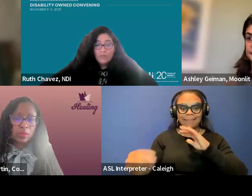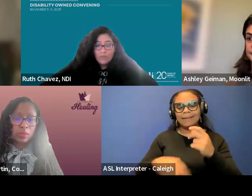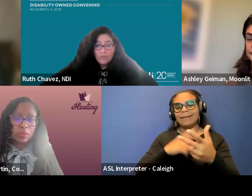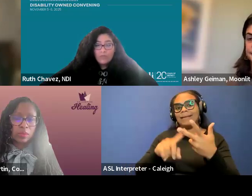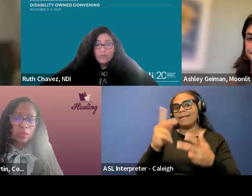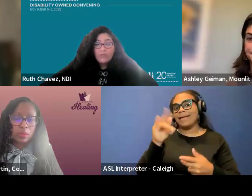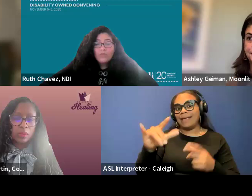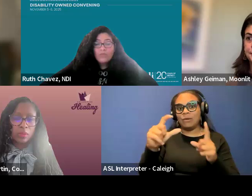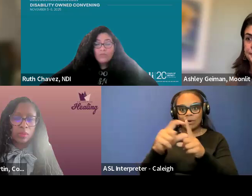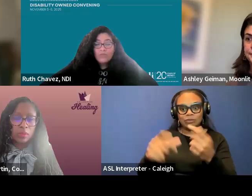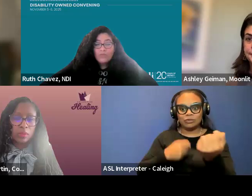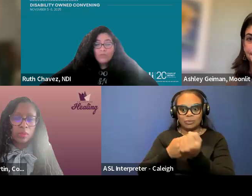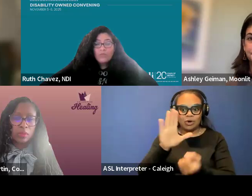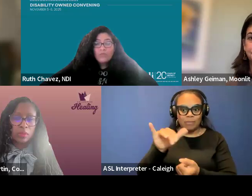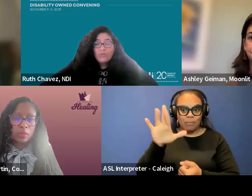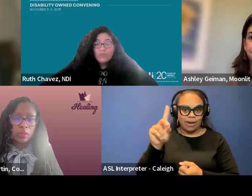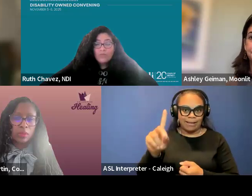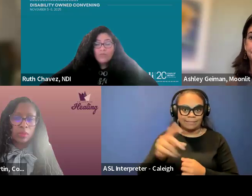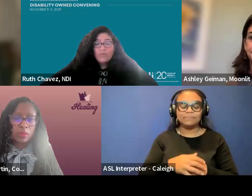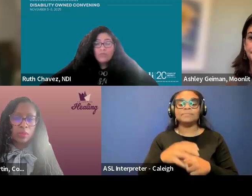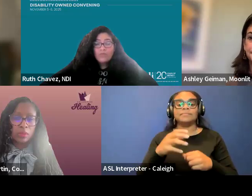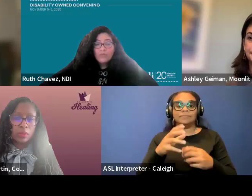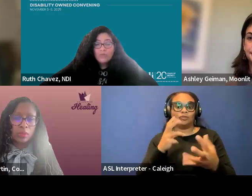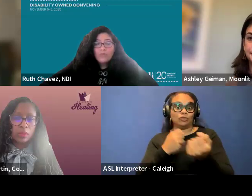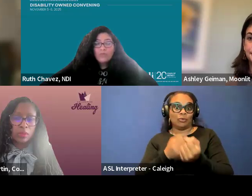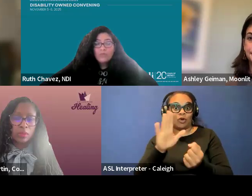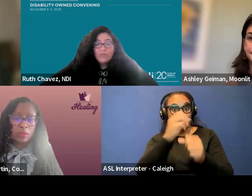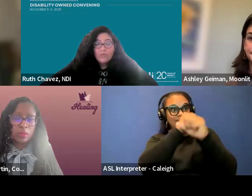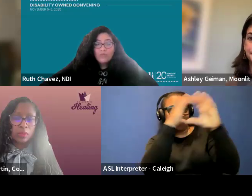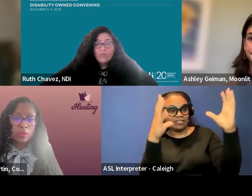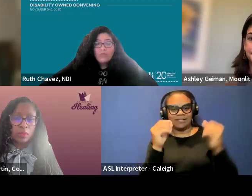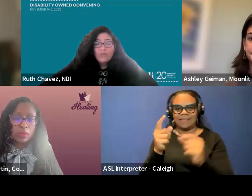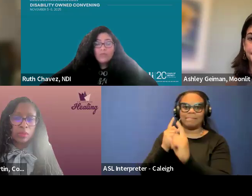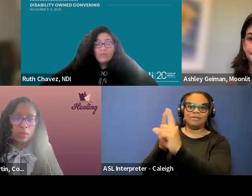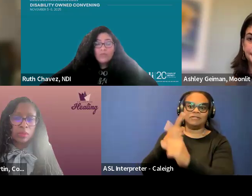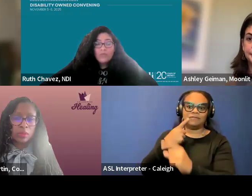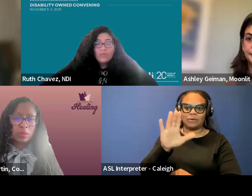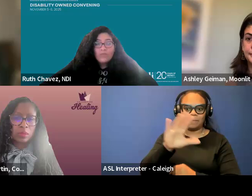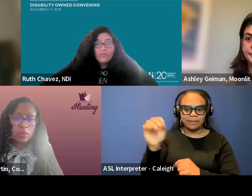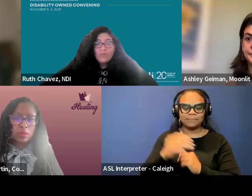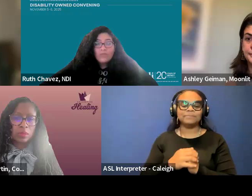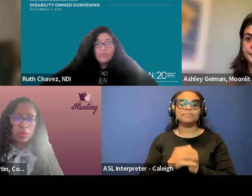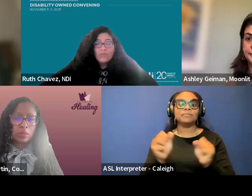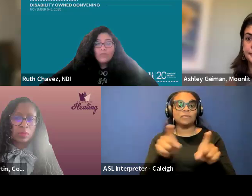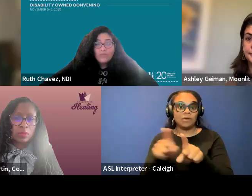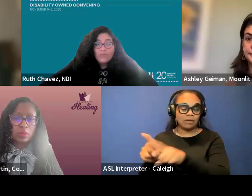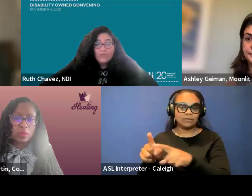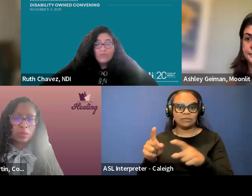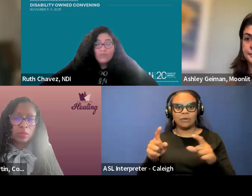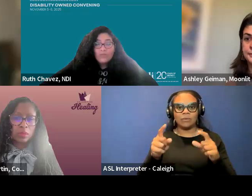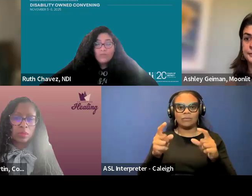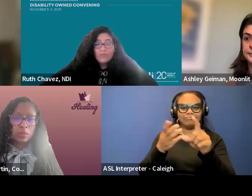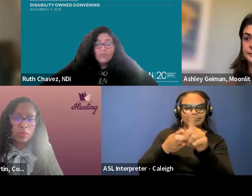your brand and your vision and the mission of your company. Then also market